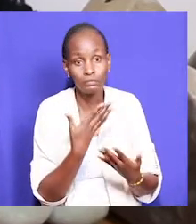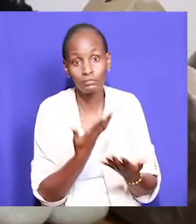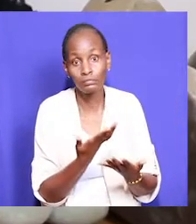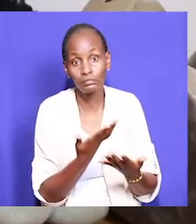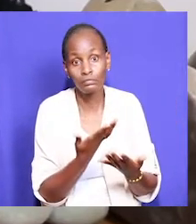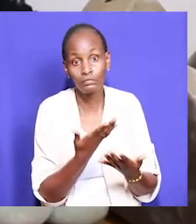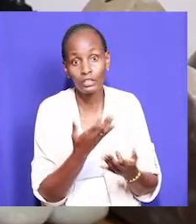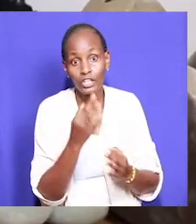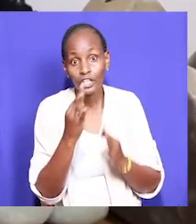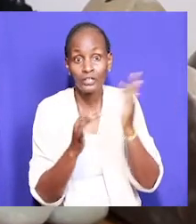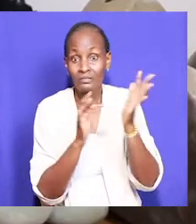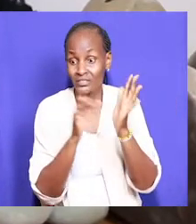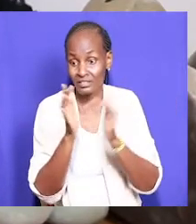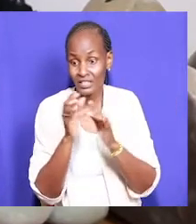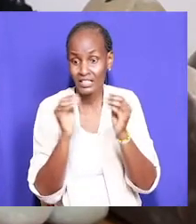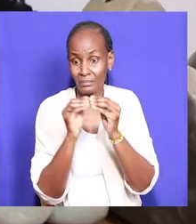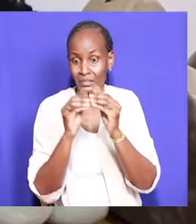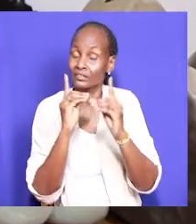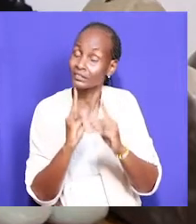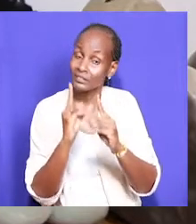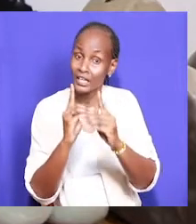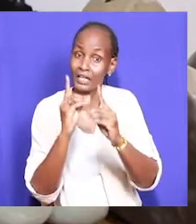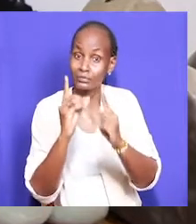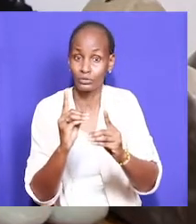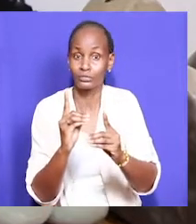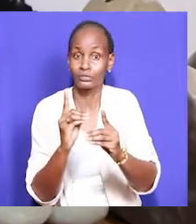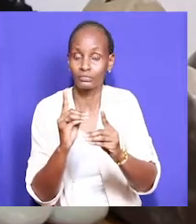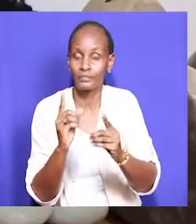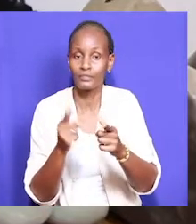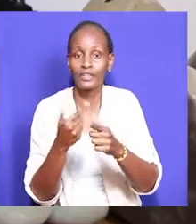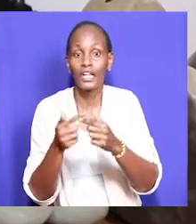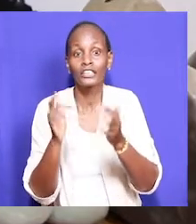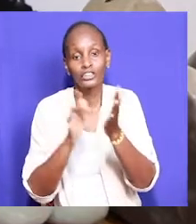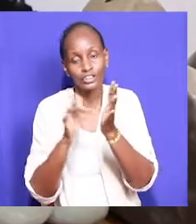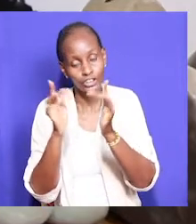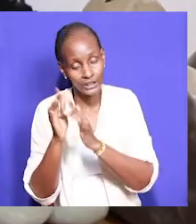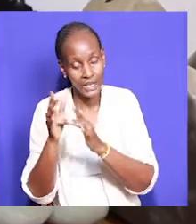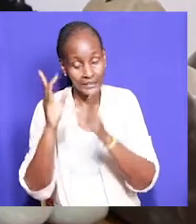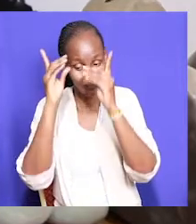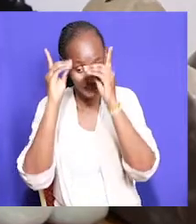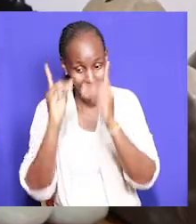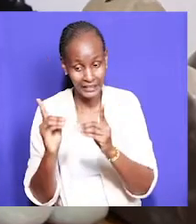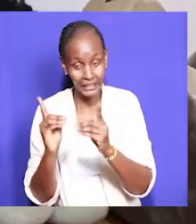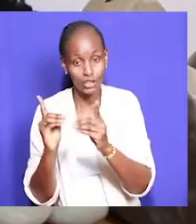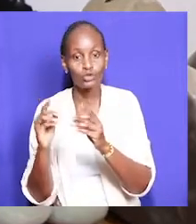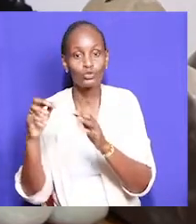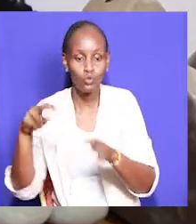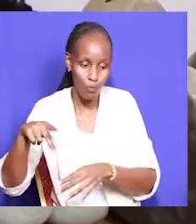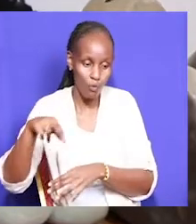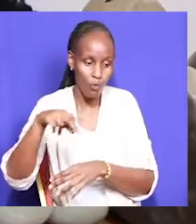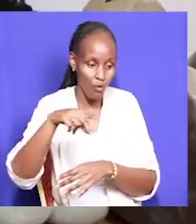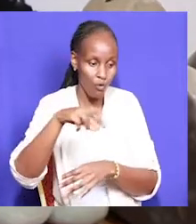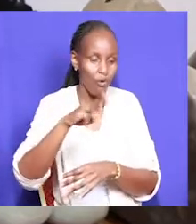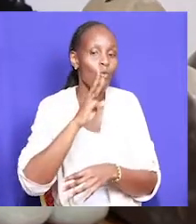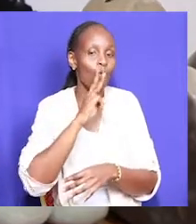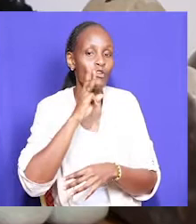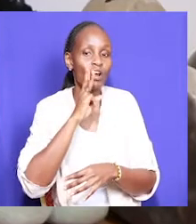And Jesus was to go and meet his disciples. So Jesus decided to walk to them. So this is